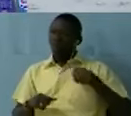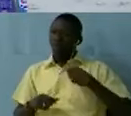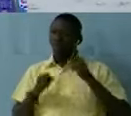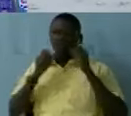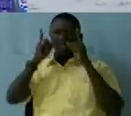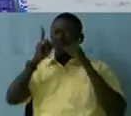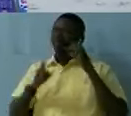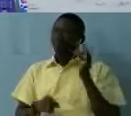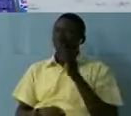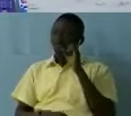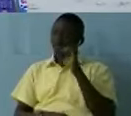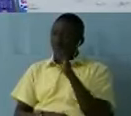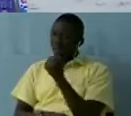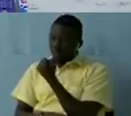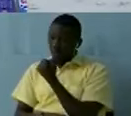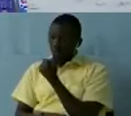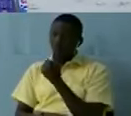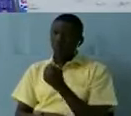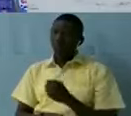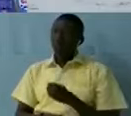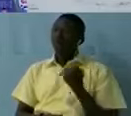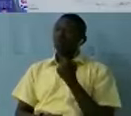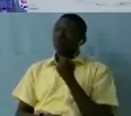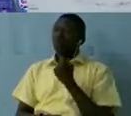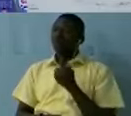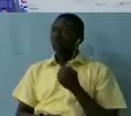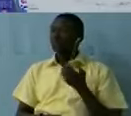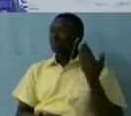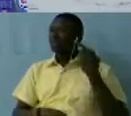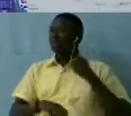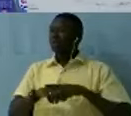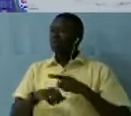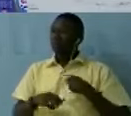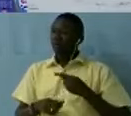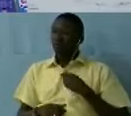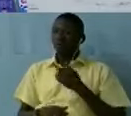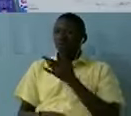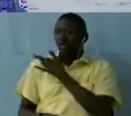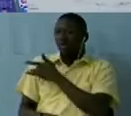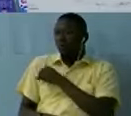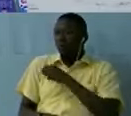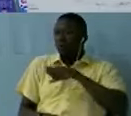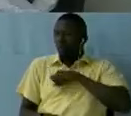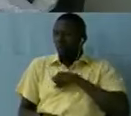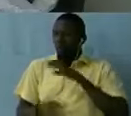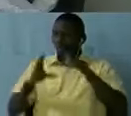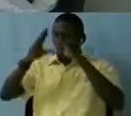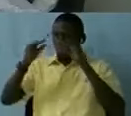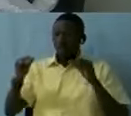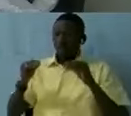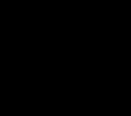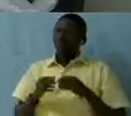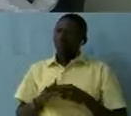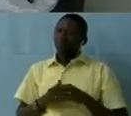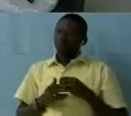bari mantram sabatrim fansun shoko no since I'm not living in my own house kon wa